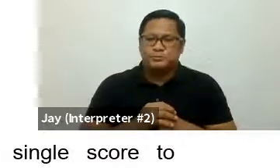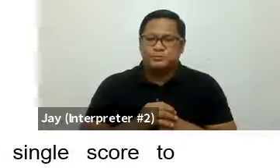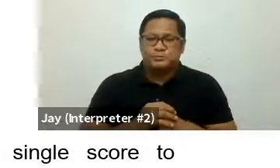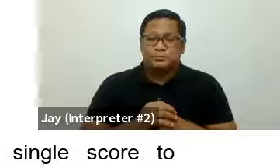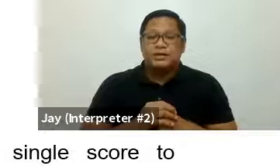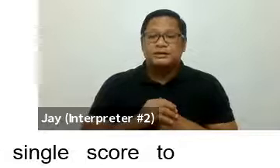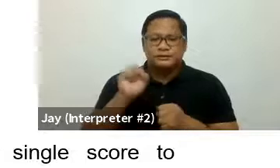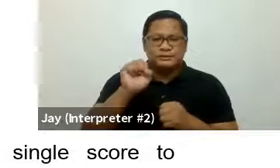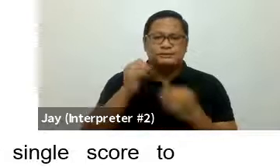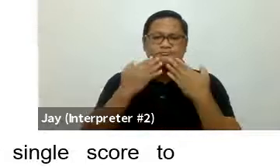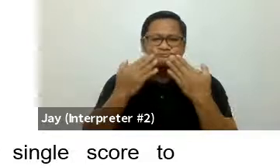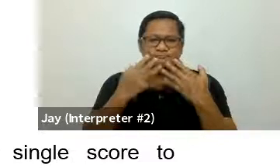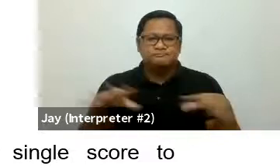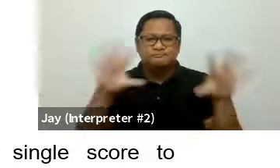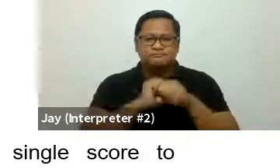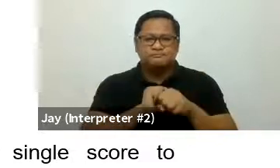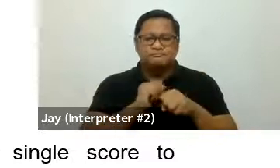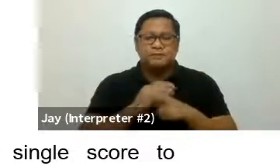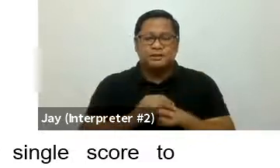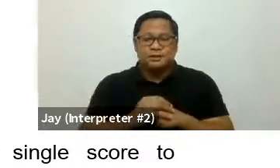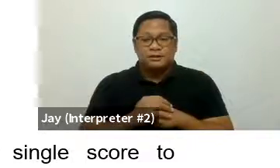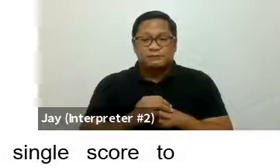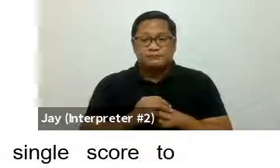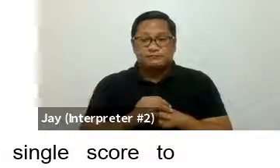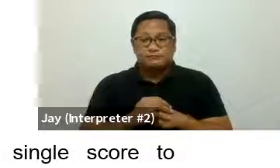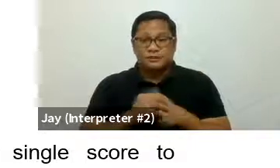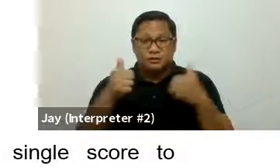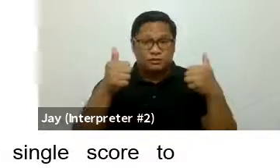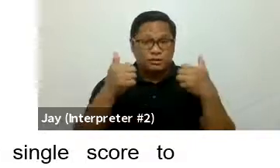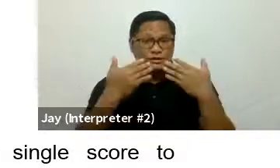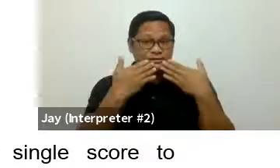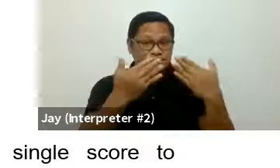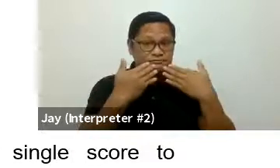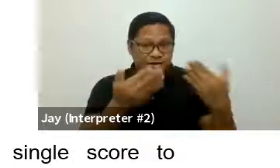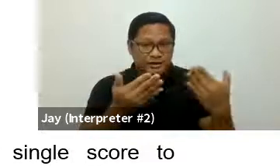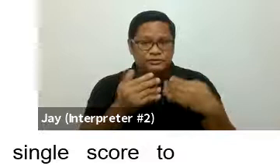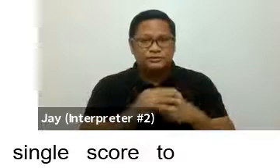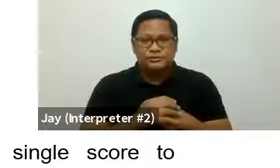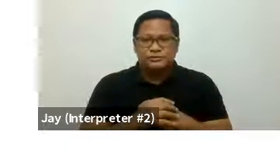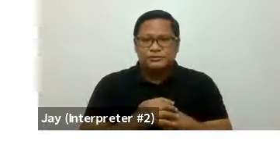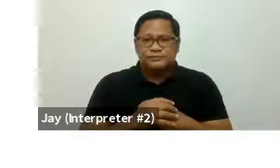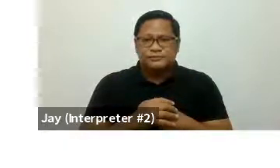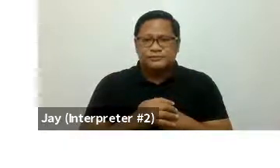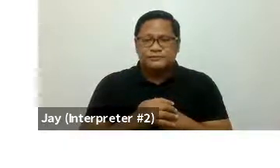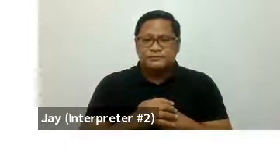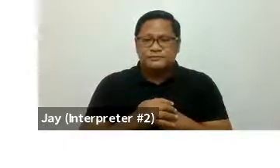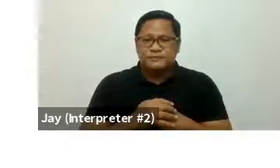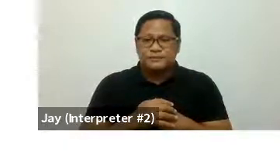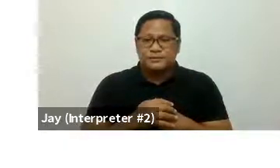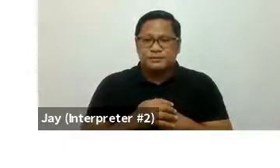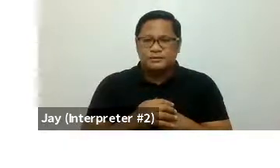Yeah, that's it. Thank you. Okay. Thank you, Dr. Ulit, for that. Yeah.